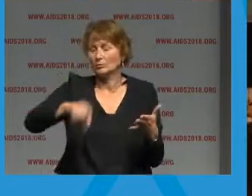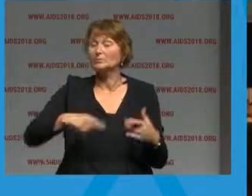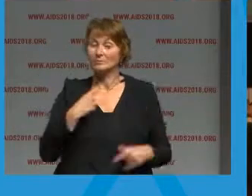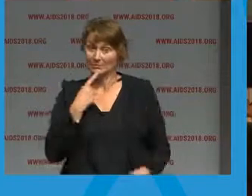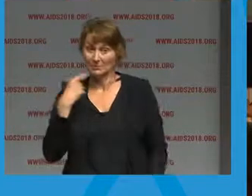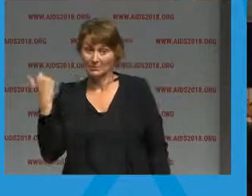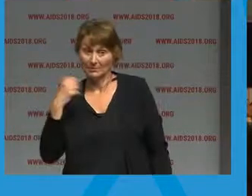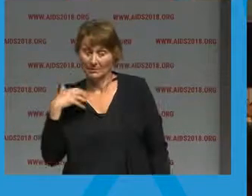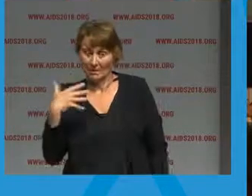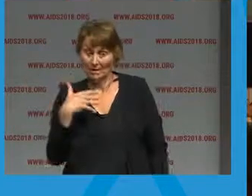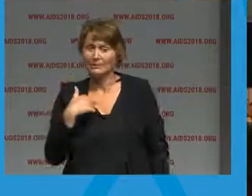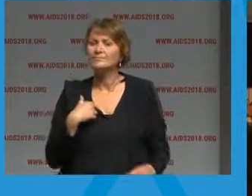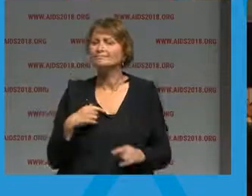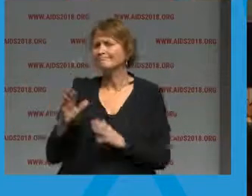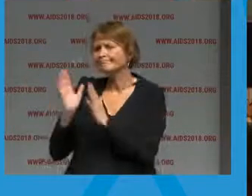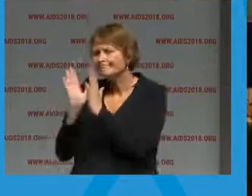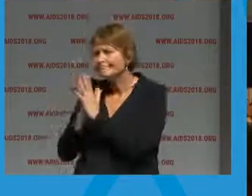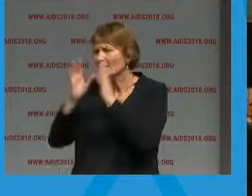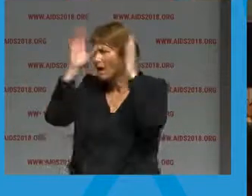Ambassador Gusby,